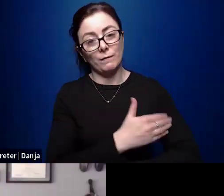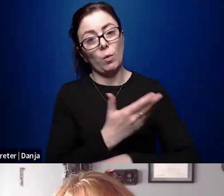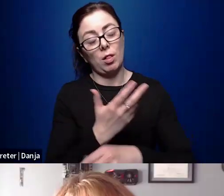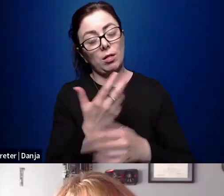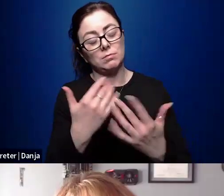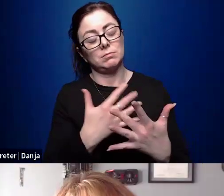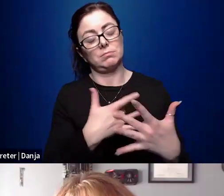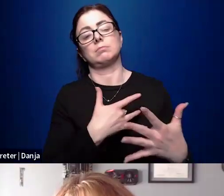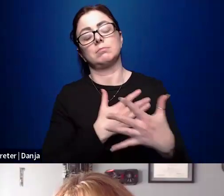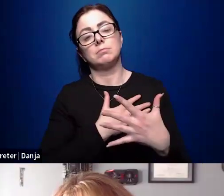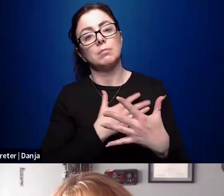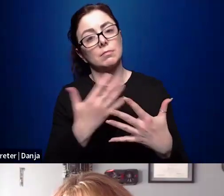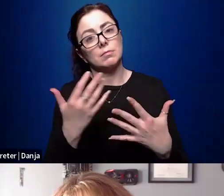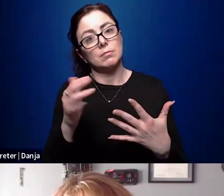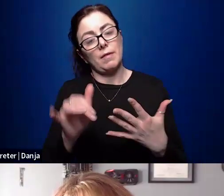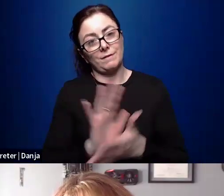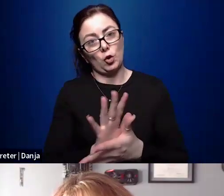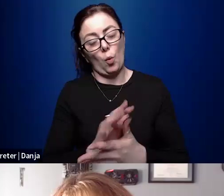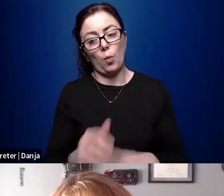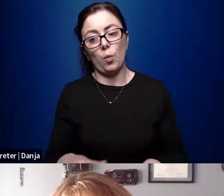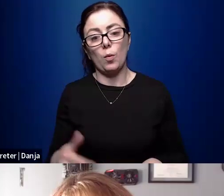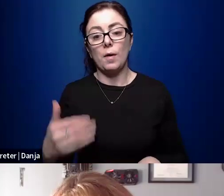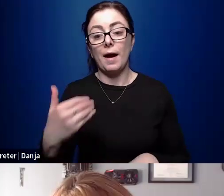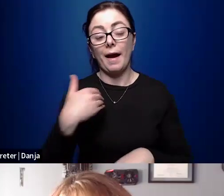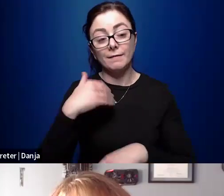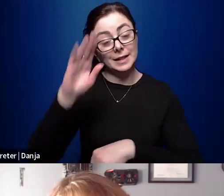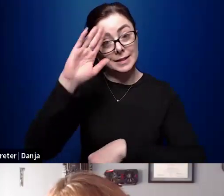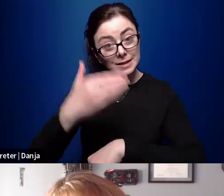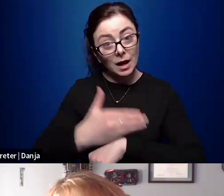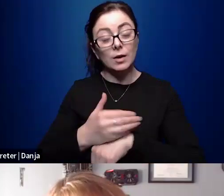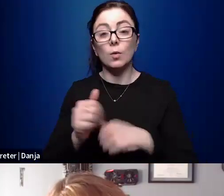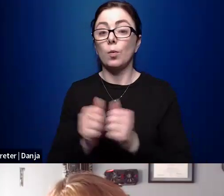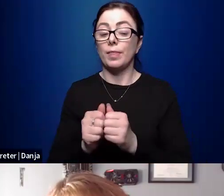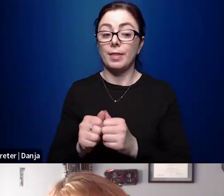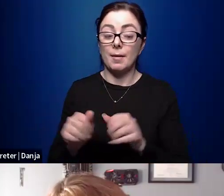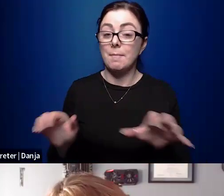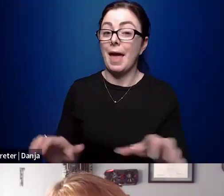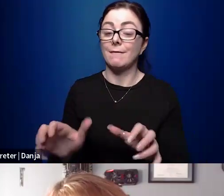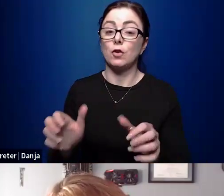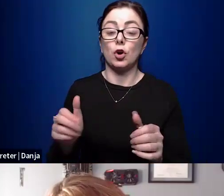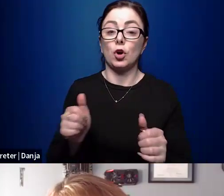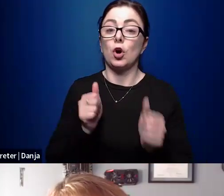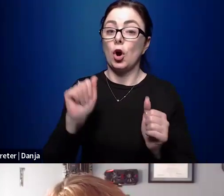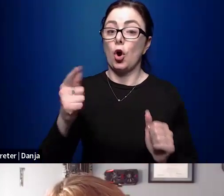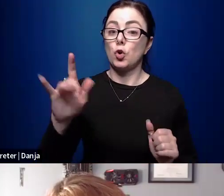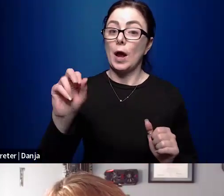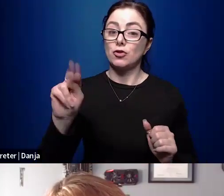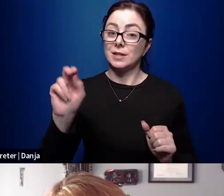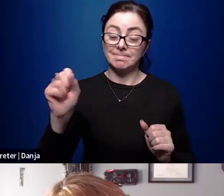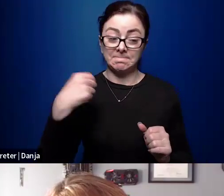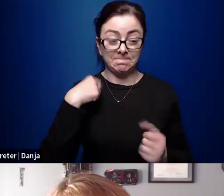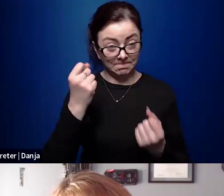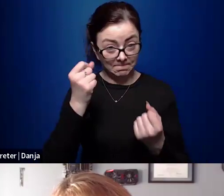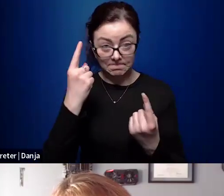And as having a son with behavior aggression, so I really understand to have